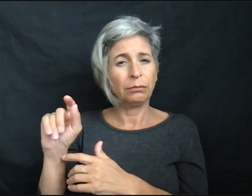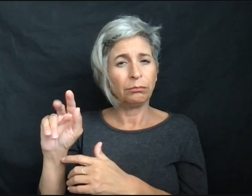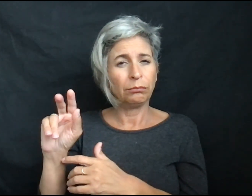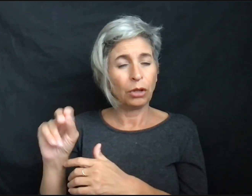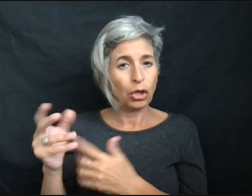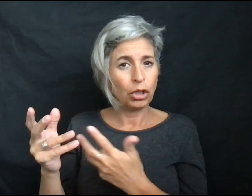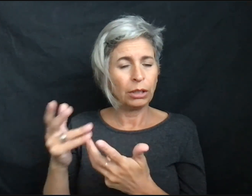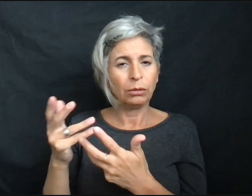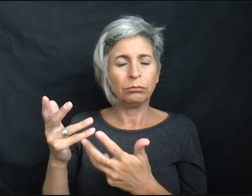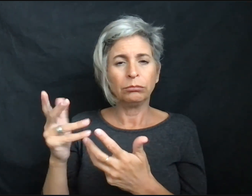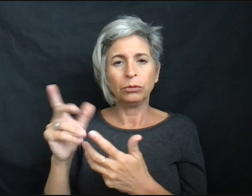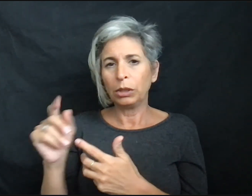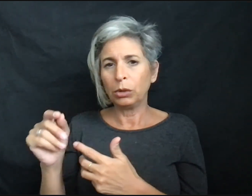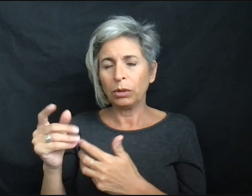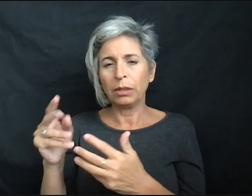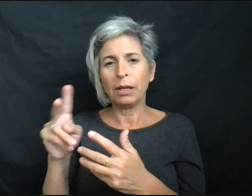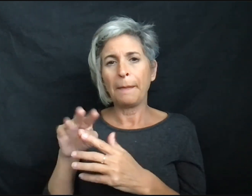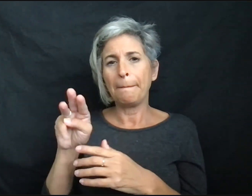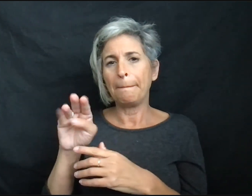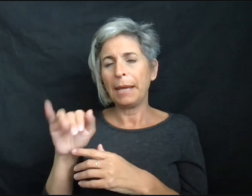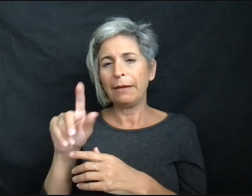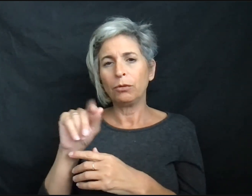until May of 2021.